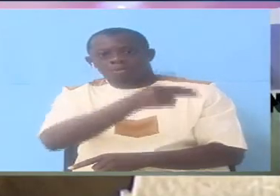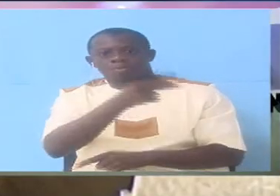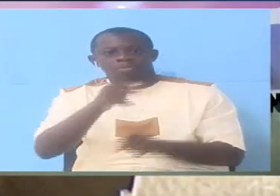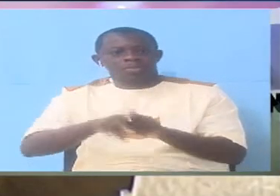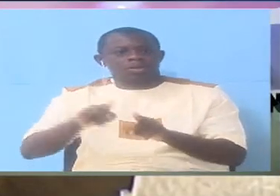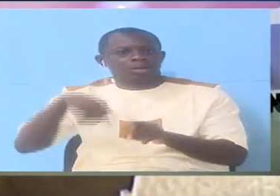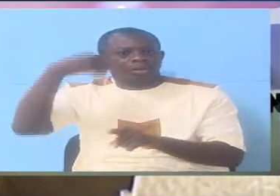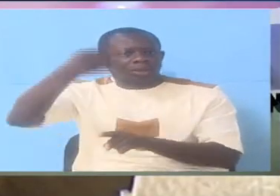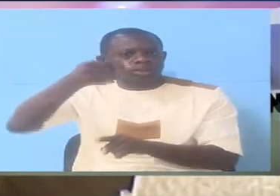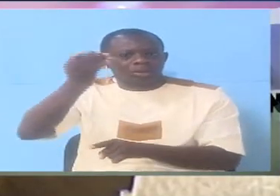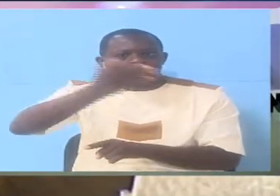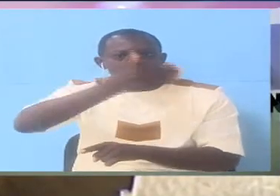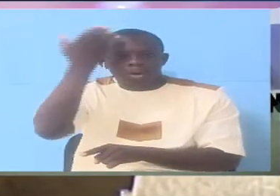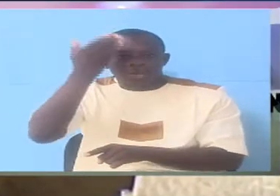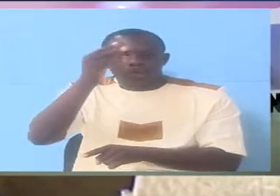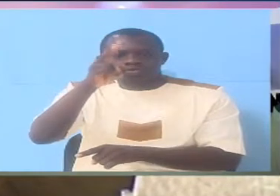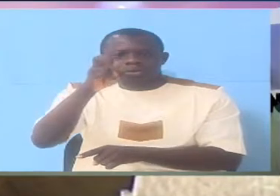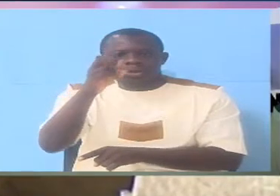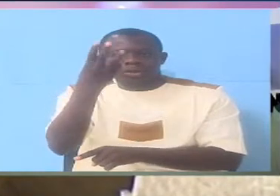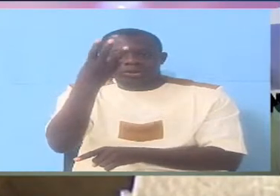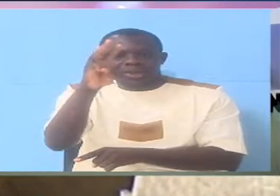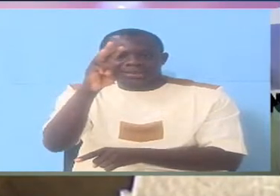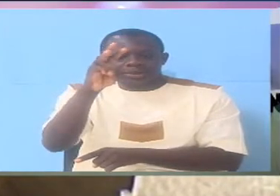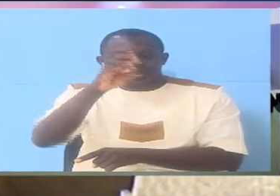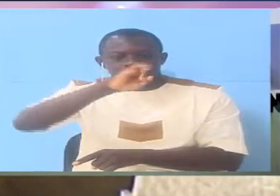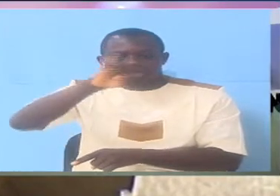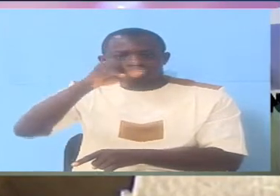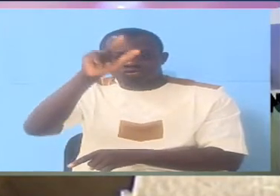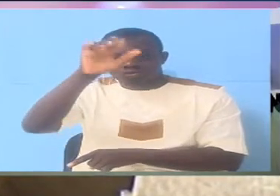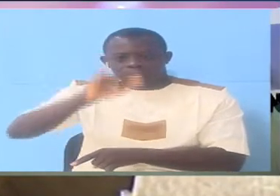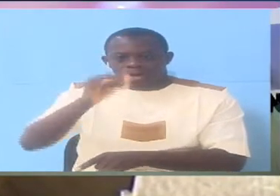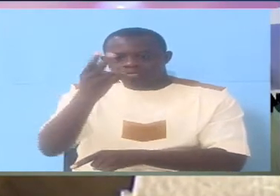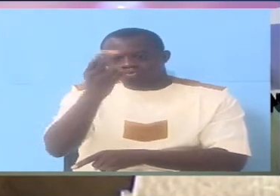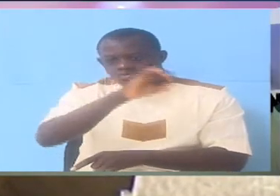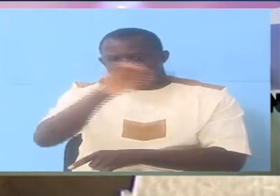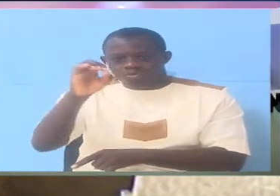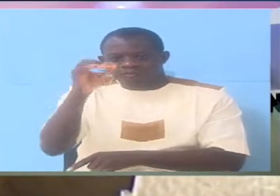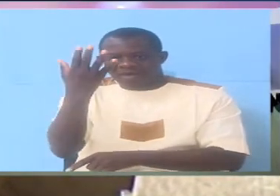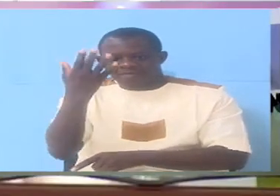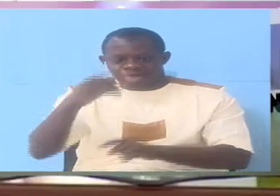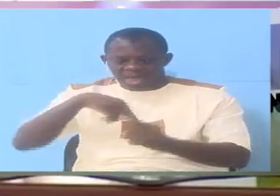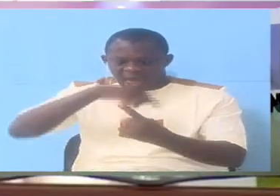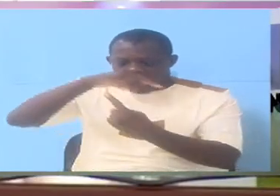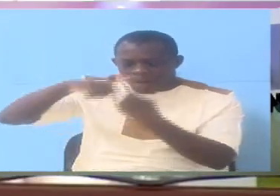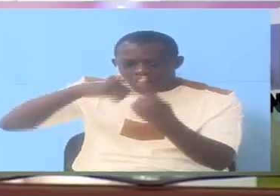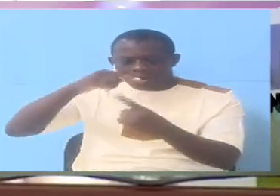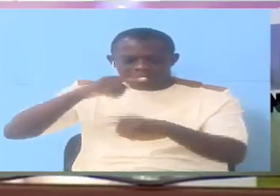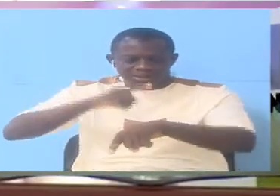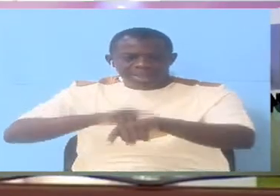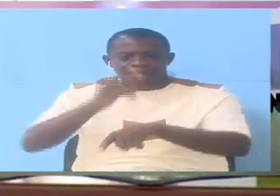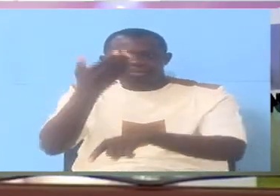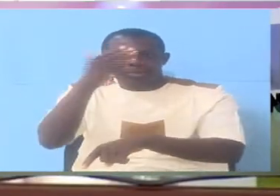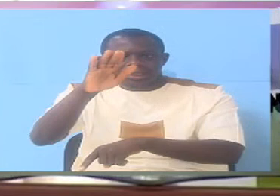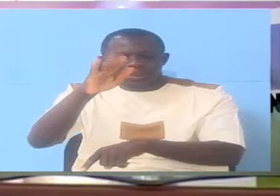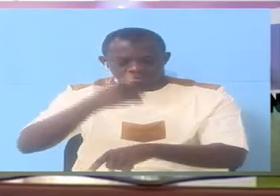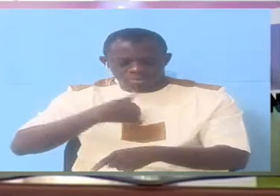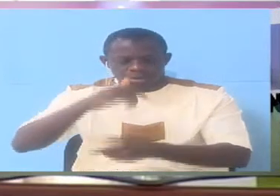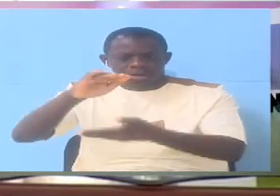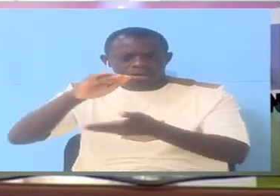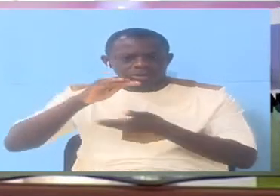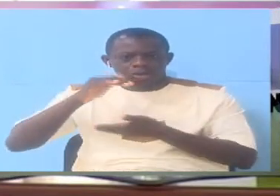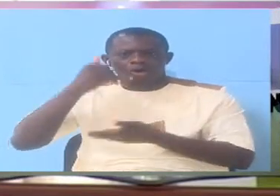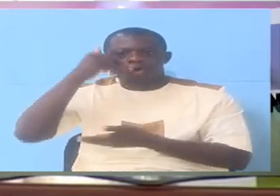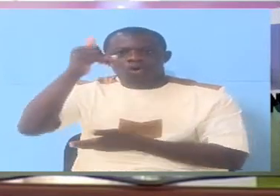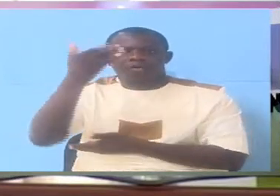morning, 23rd July 2005, at about 10 o'clock, I received a call from Superintendent Pa Jallow, who is